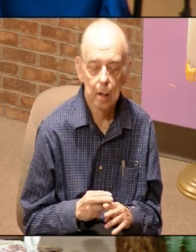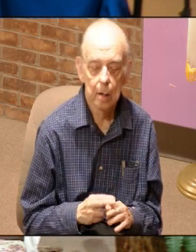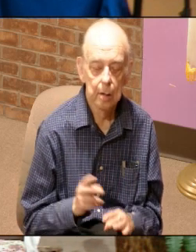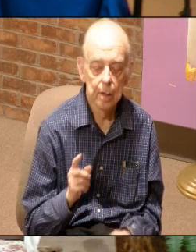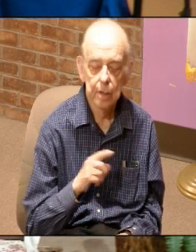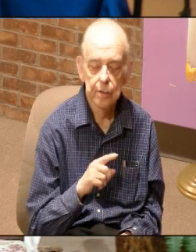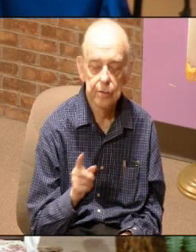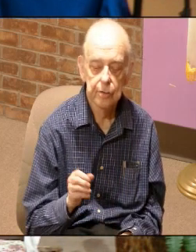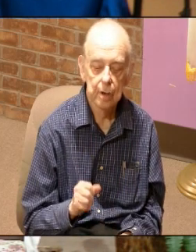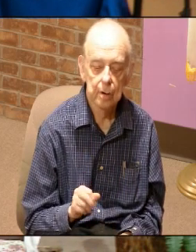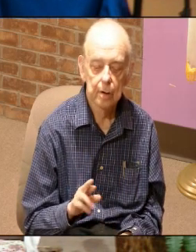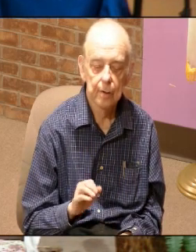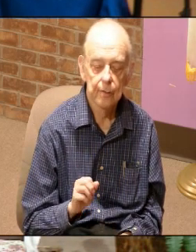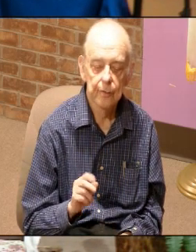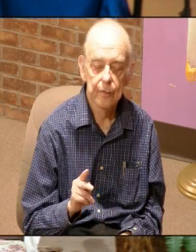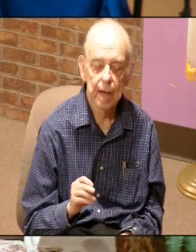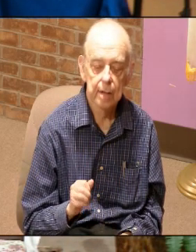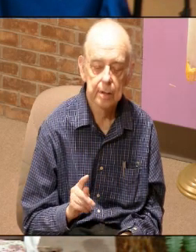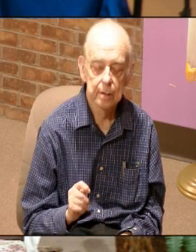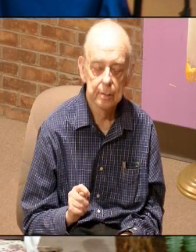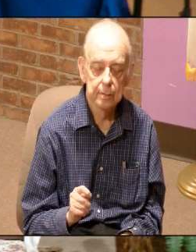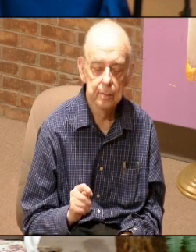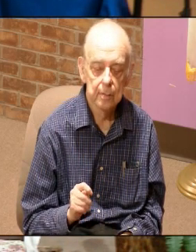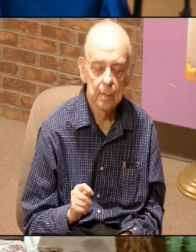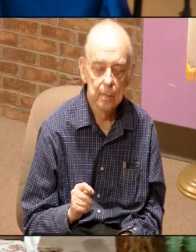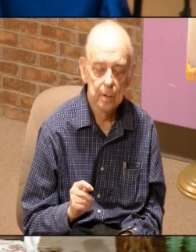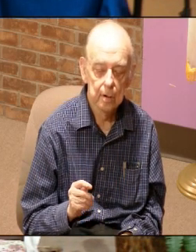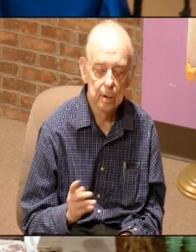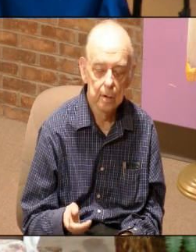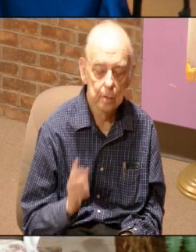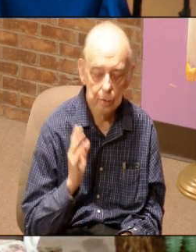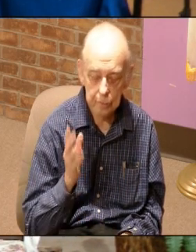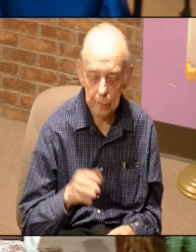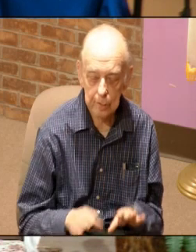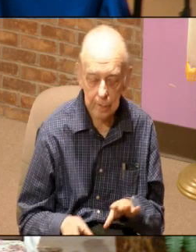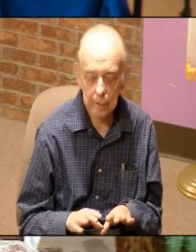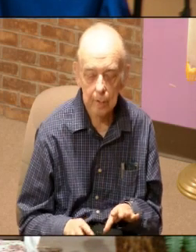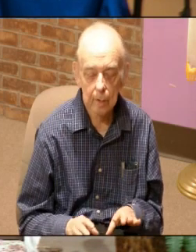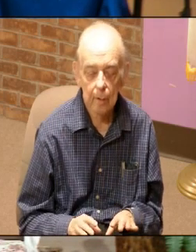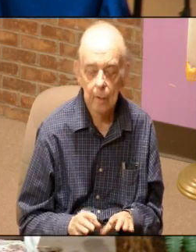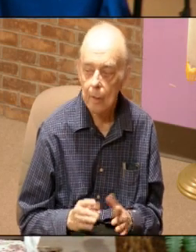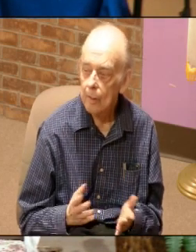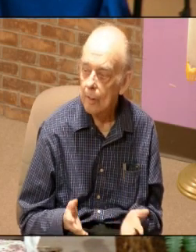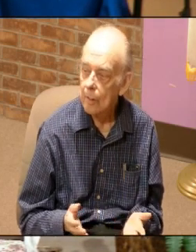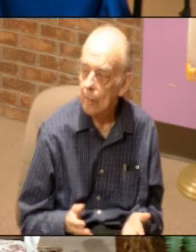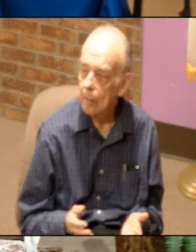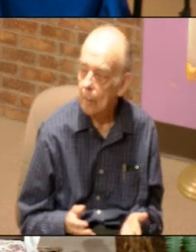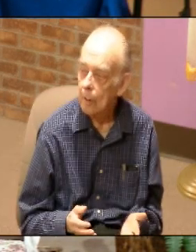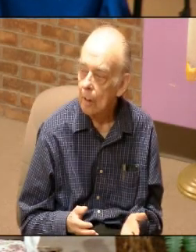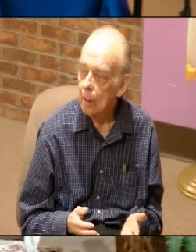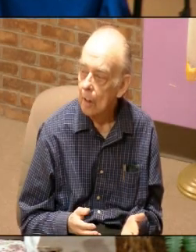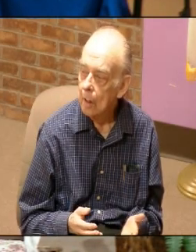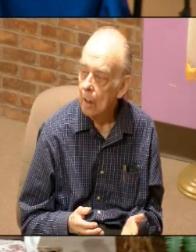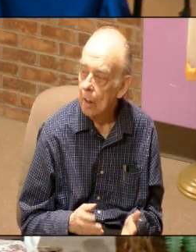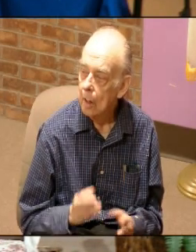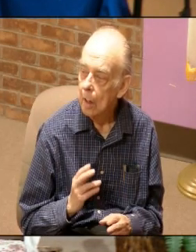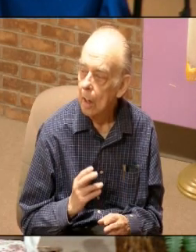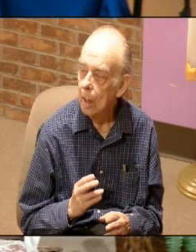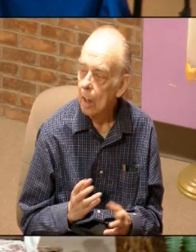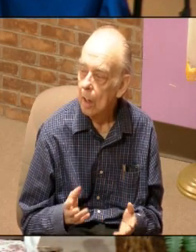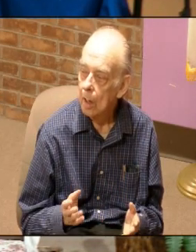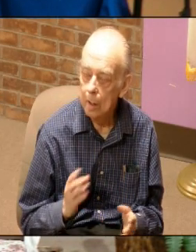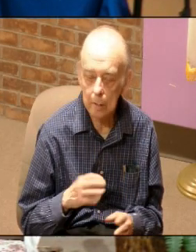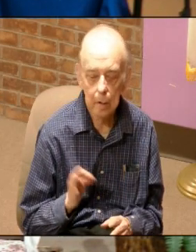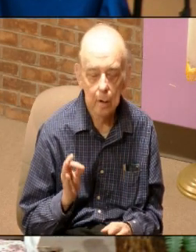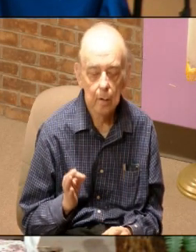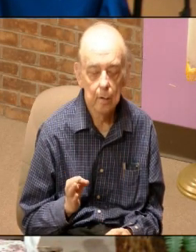Zarephath and he says here what you're going to do or go to this place called Zarephath